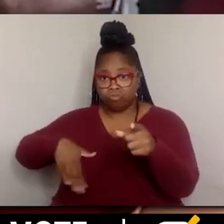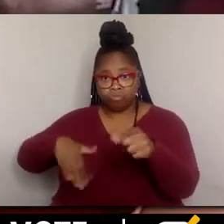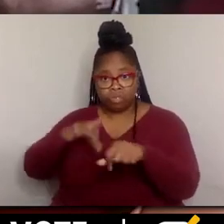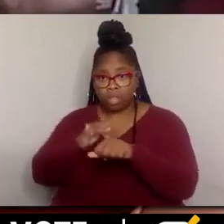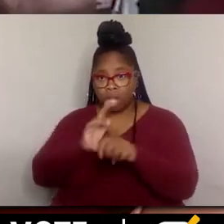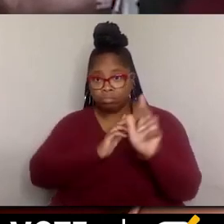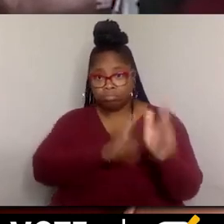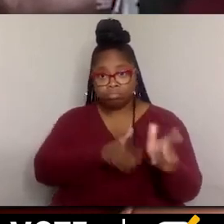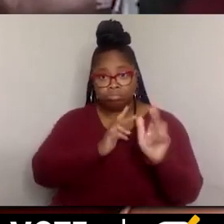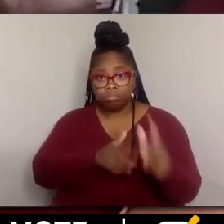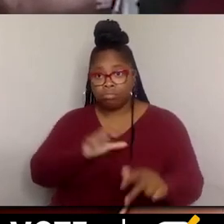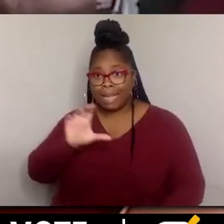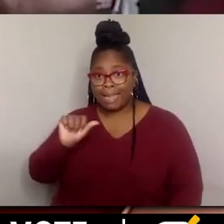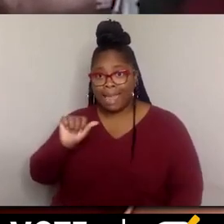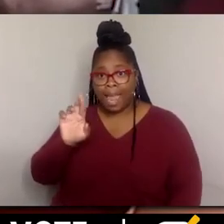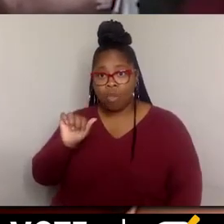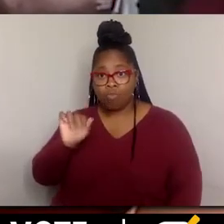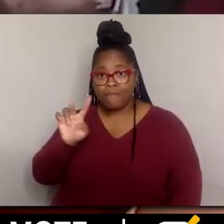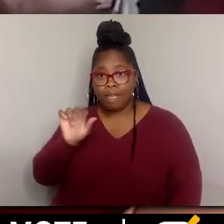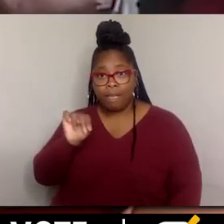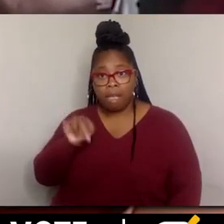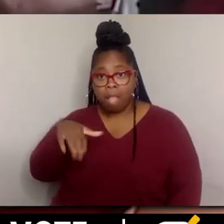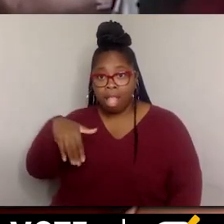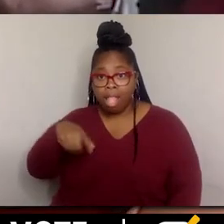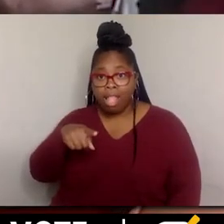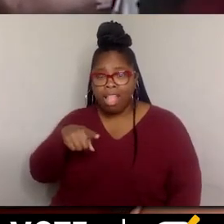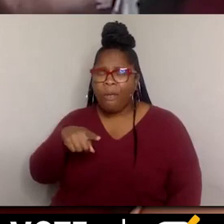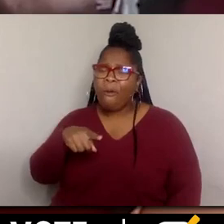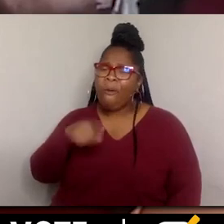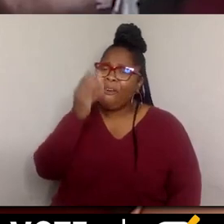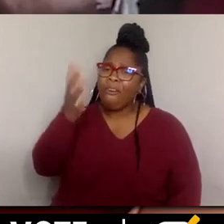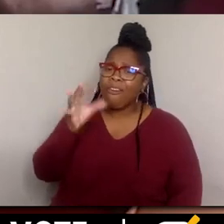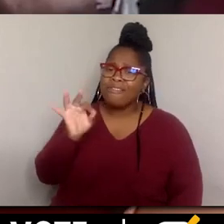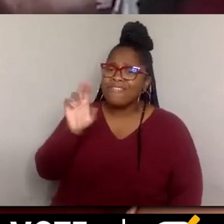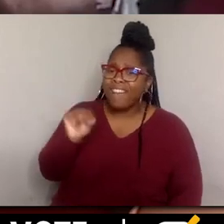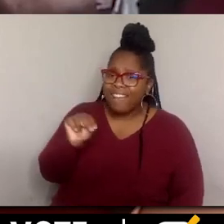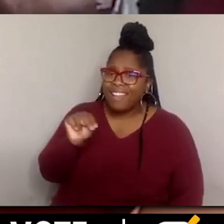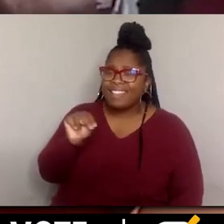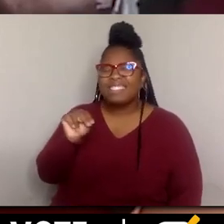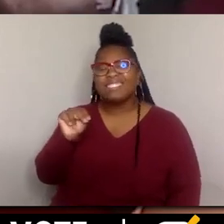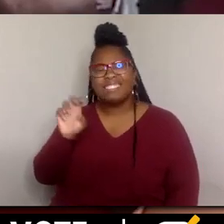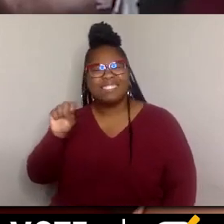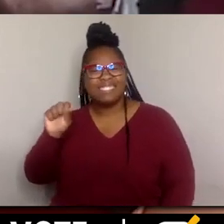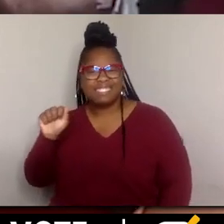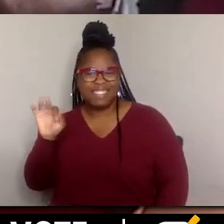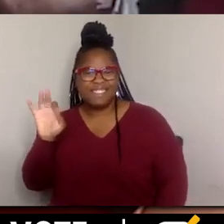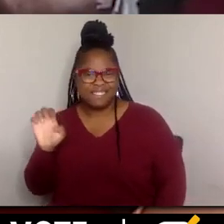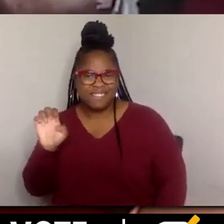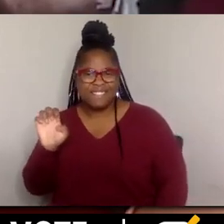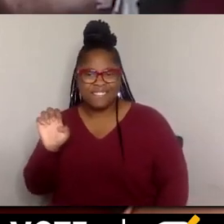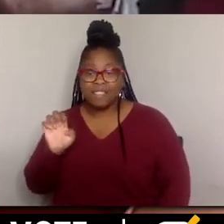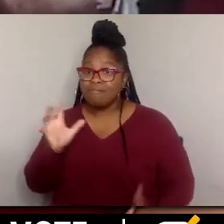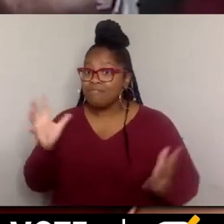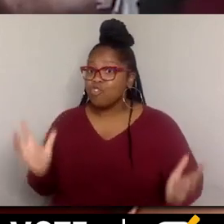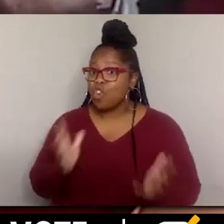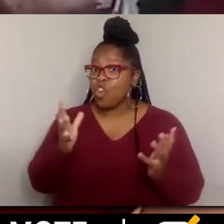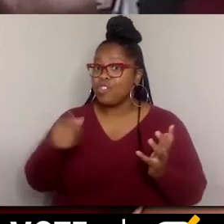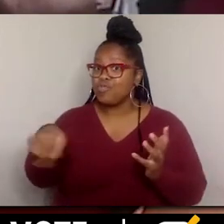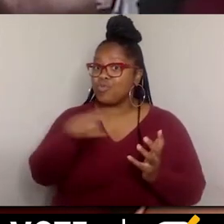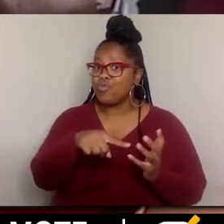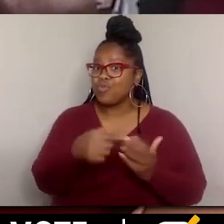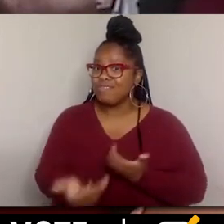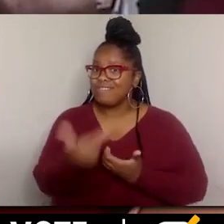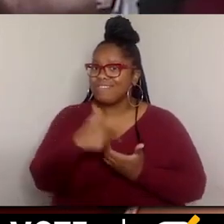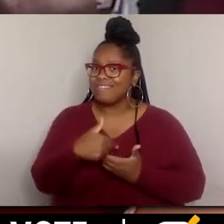the pandemic, they're really fun and safe. I encourage everyone to come, but I'm